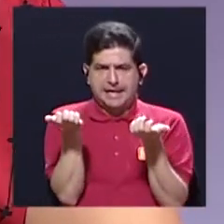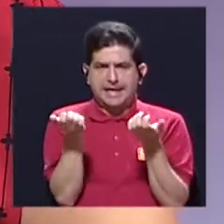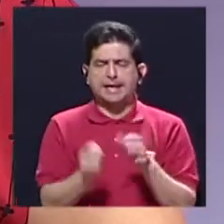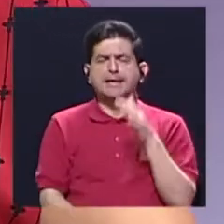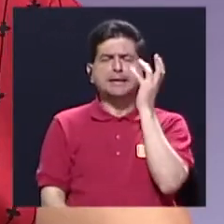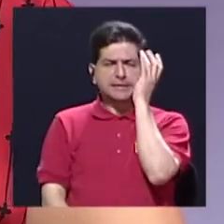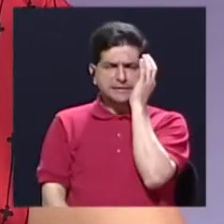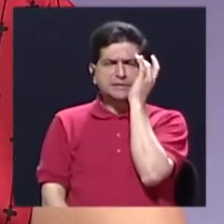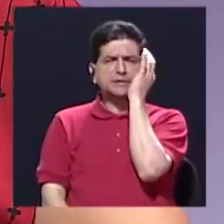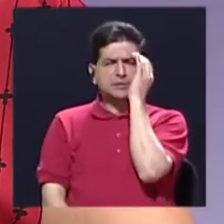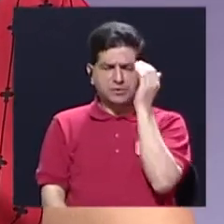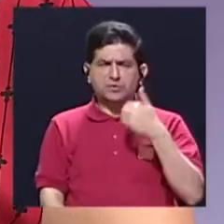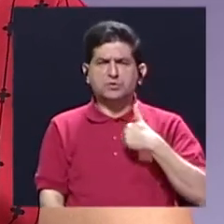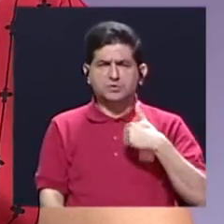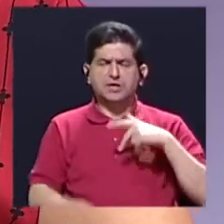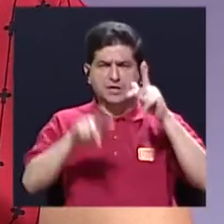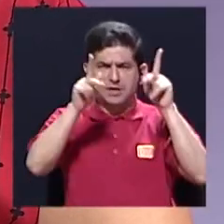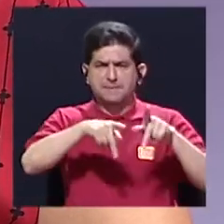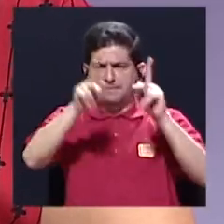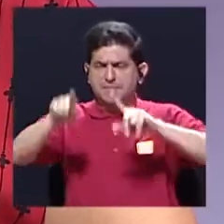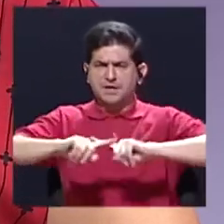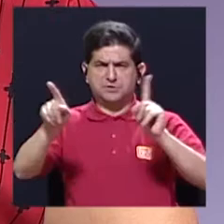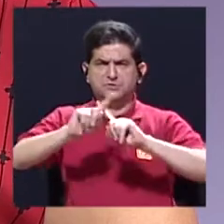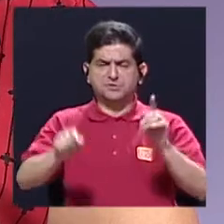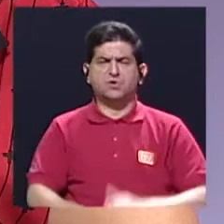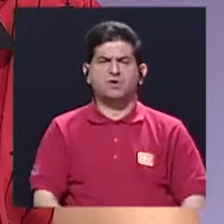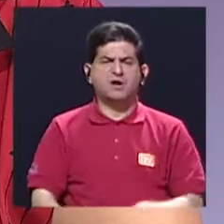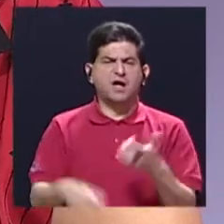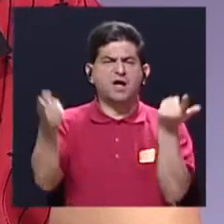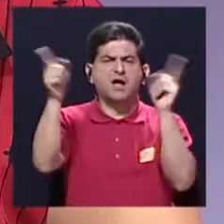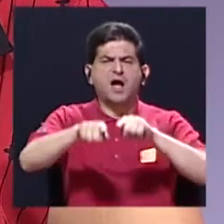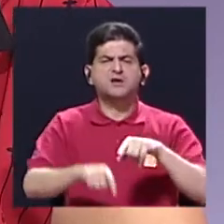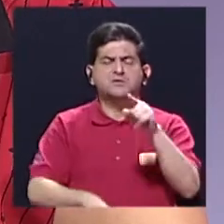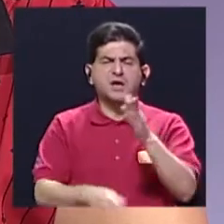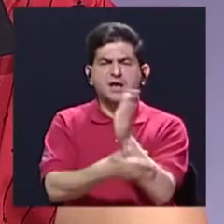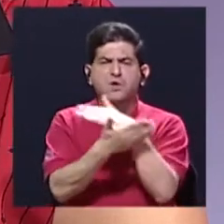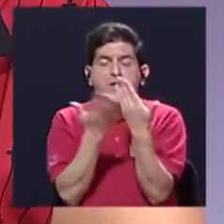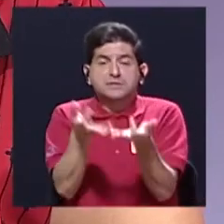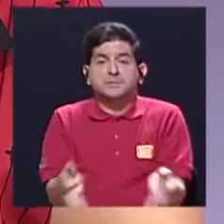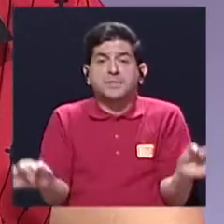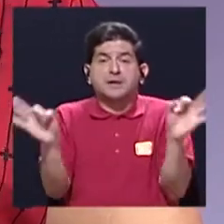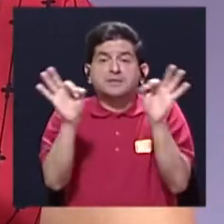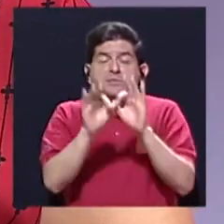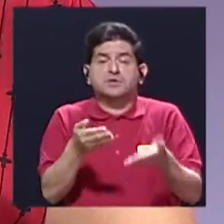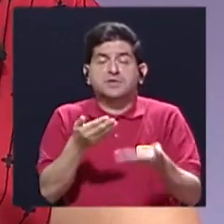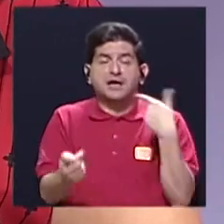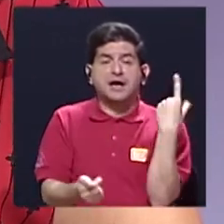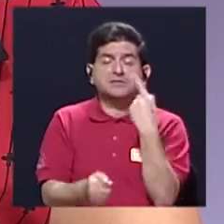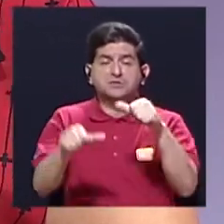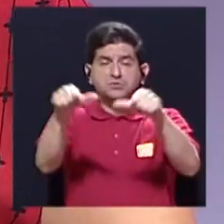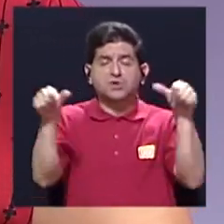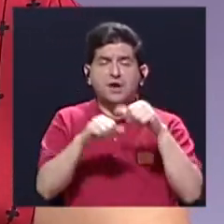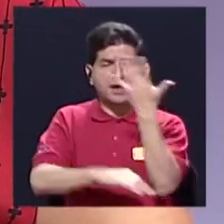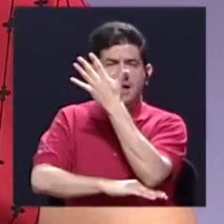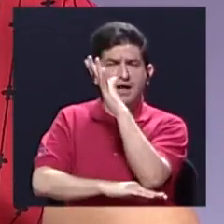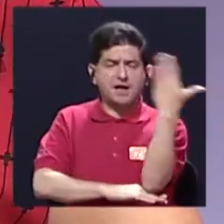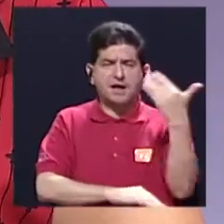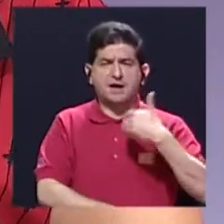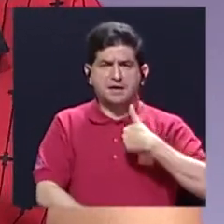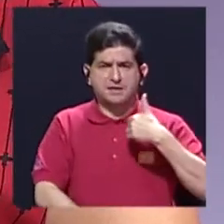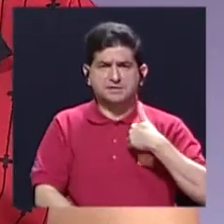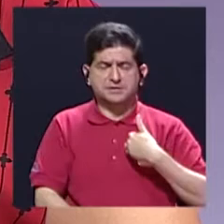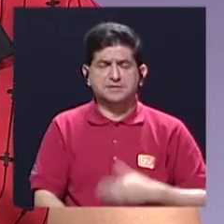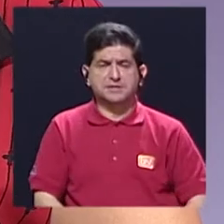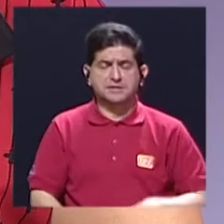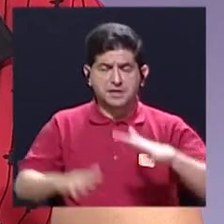there is a concern of the people, of many people, to say, well, what will happen with that pulmon, with that, almost the only green that remains in